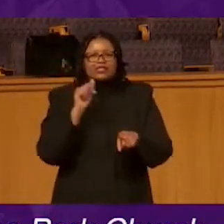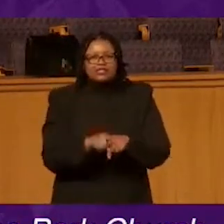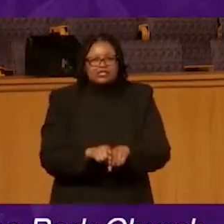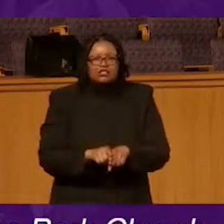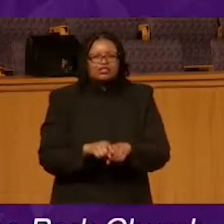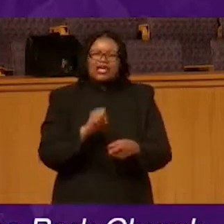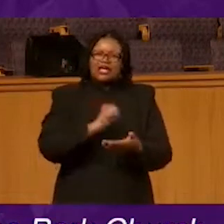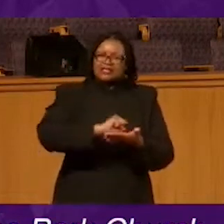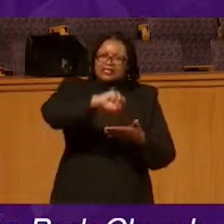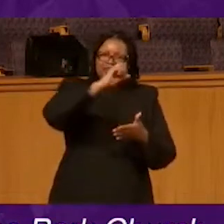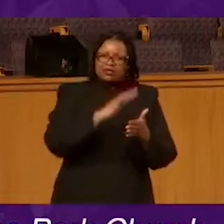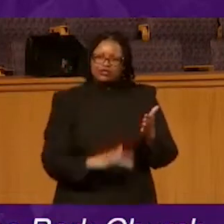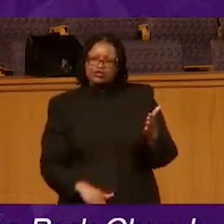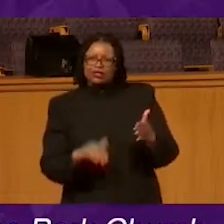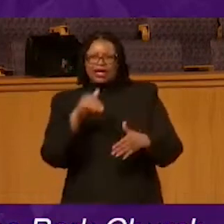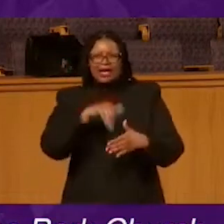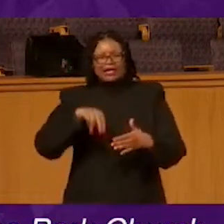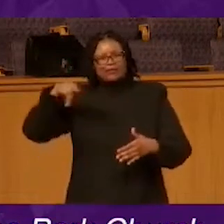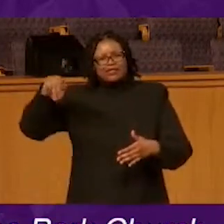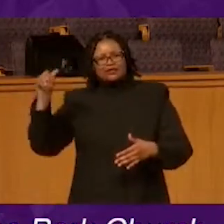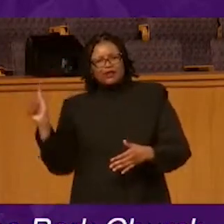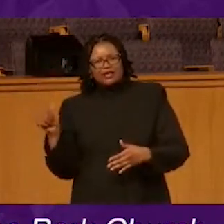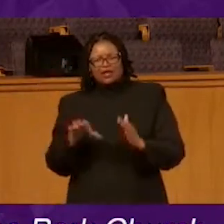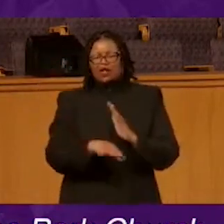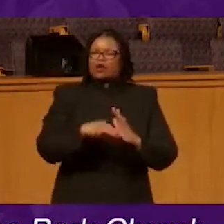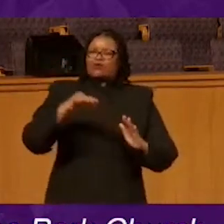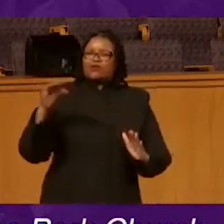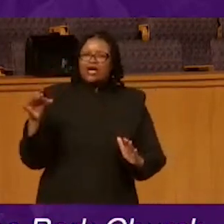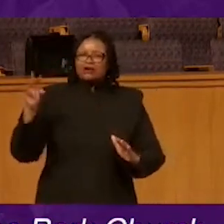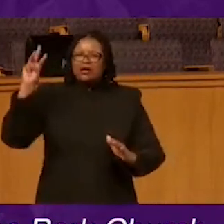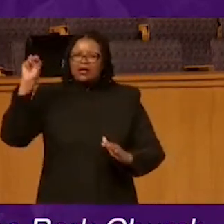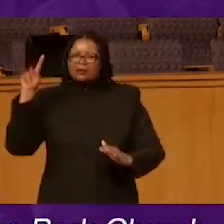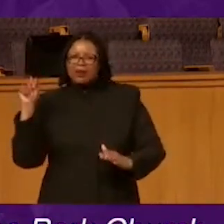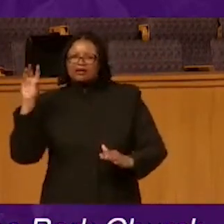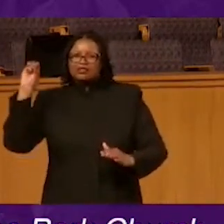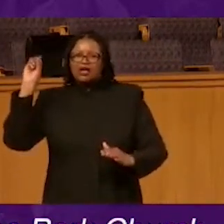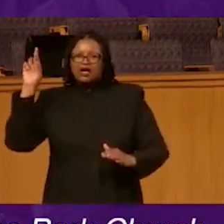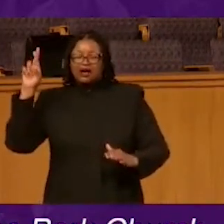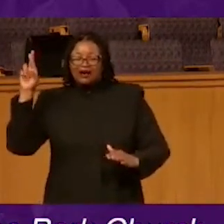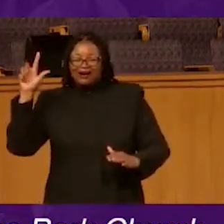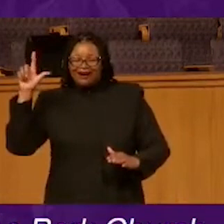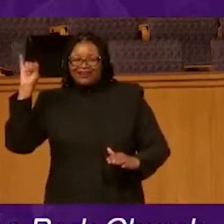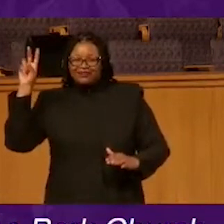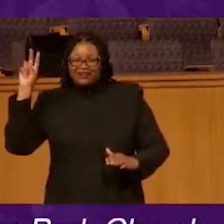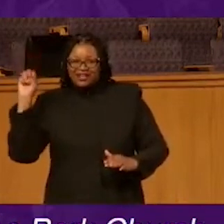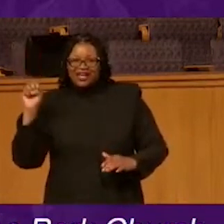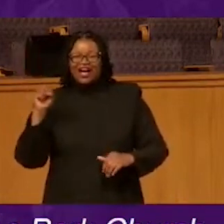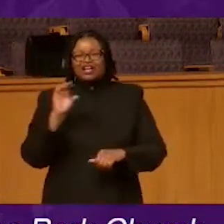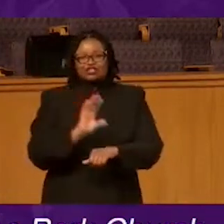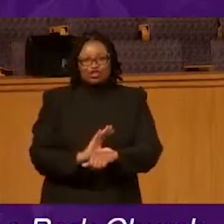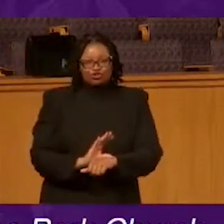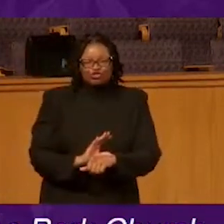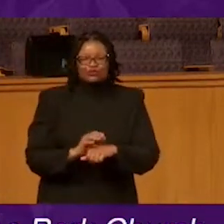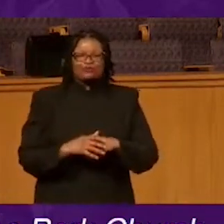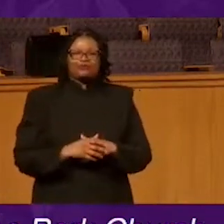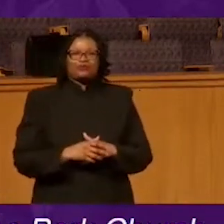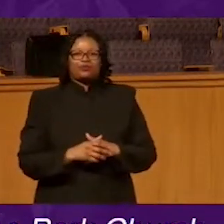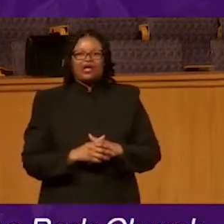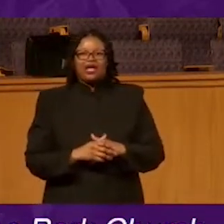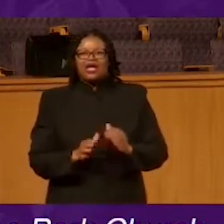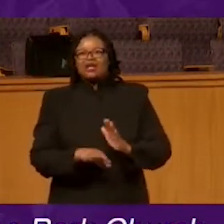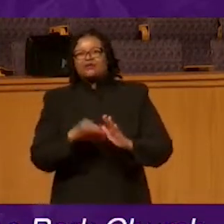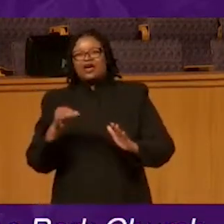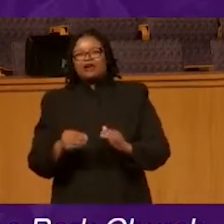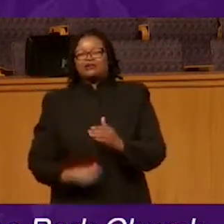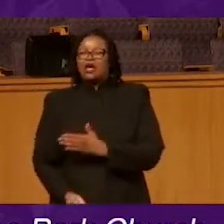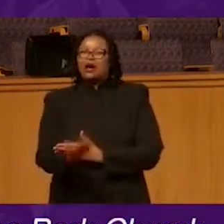seminary student in Pittsburgh, Pennsylvania, I found it at Mount Olive Baptist Church and Second Baptist Church. And then I found it at Morning